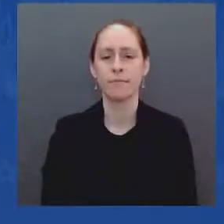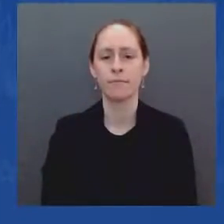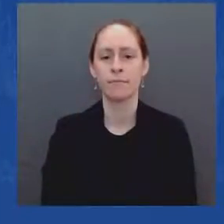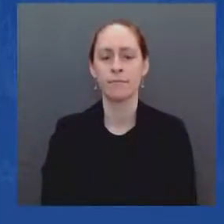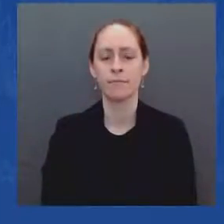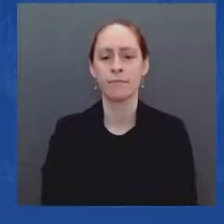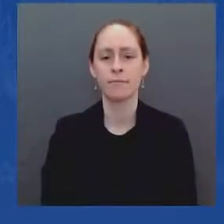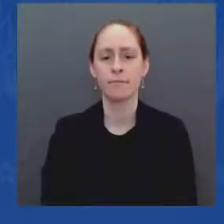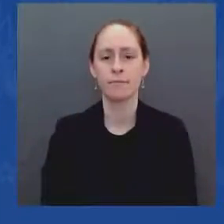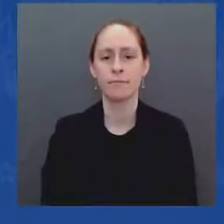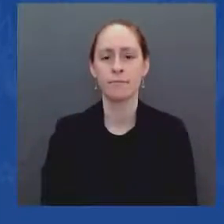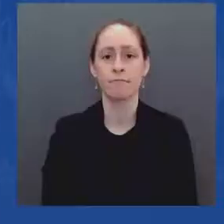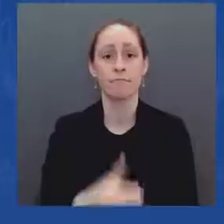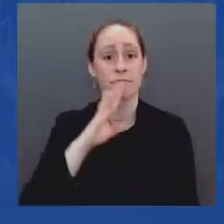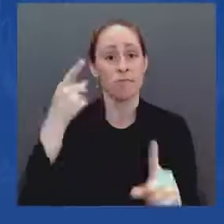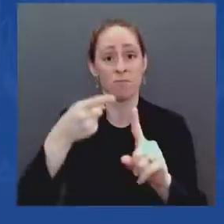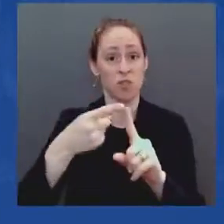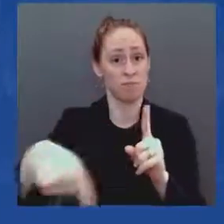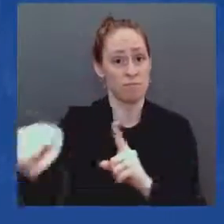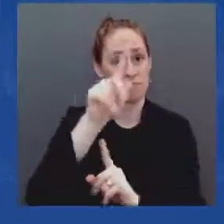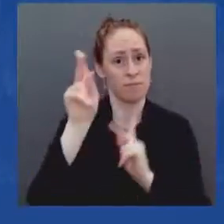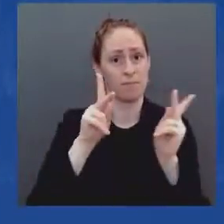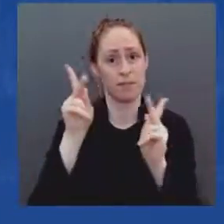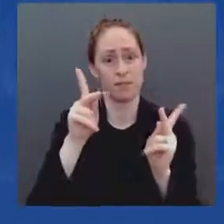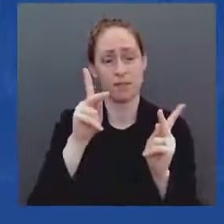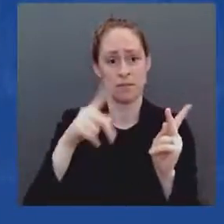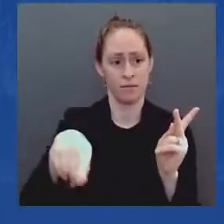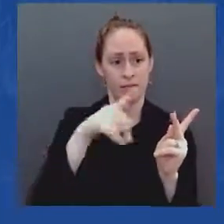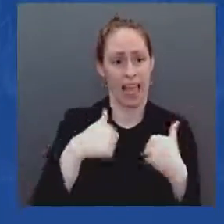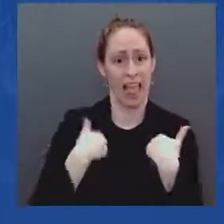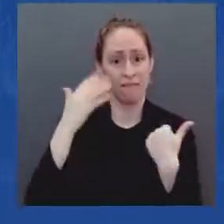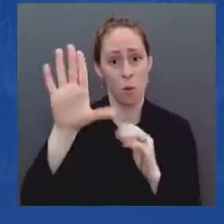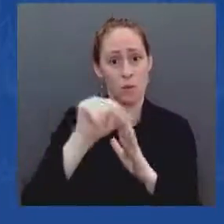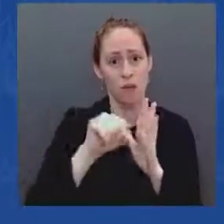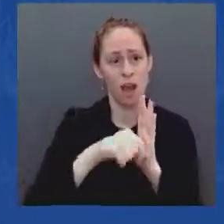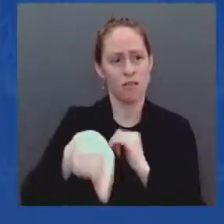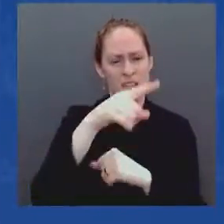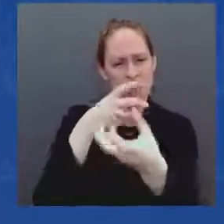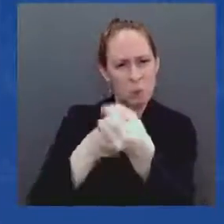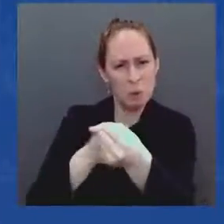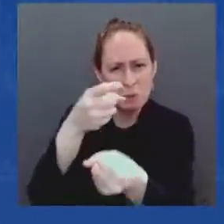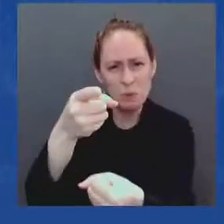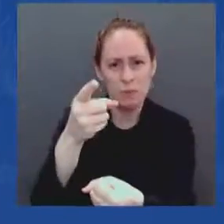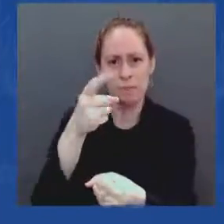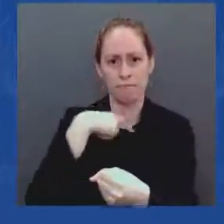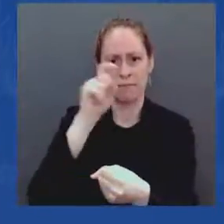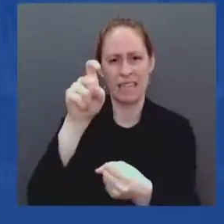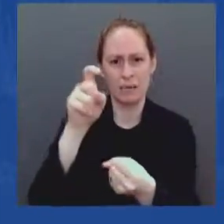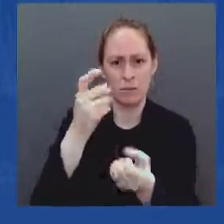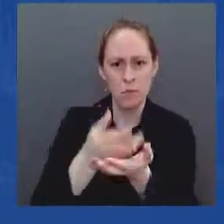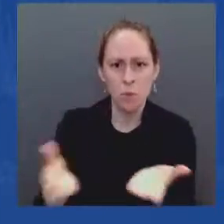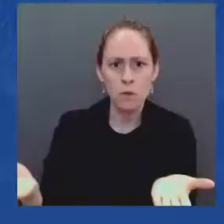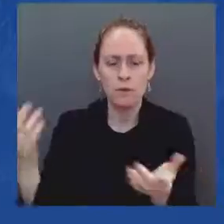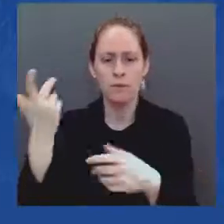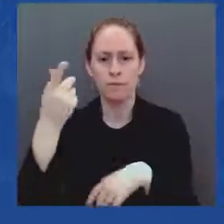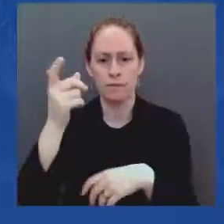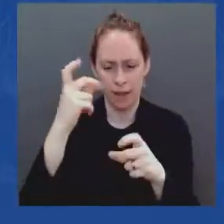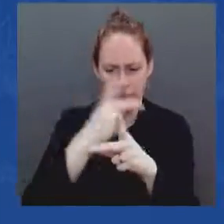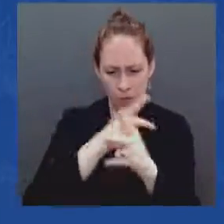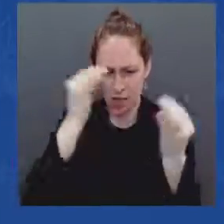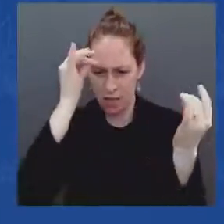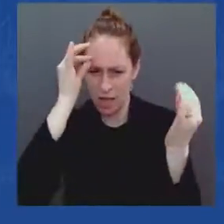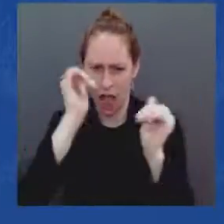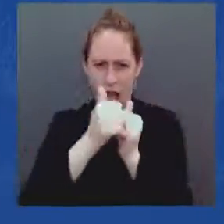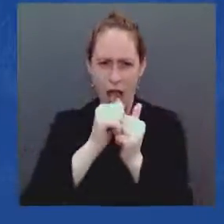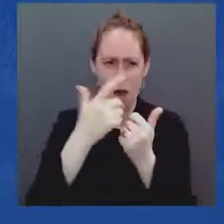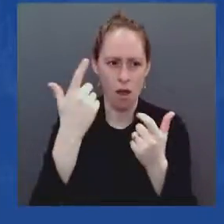when the resources were not there. You have inspired confidence in the people of your state to have some